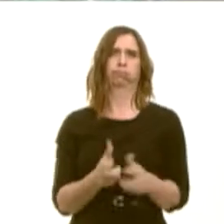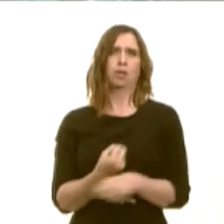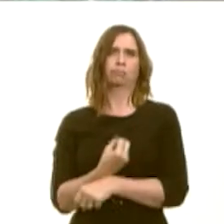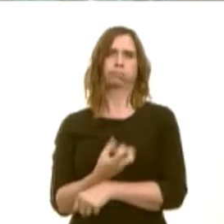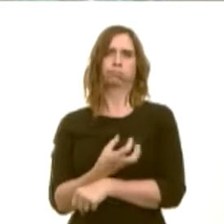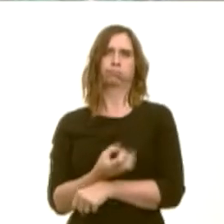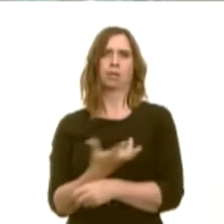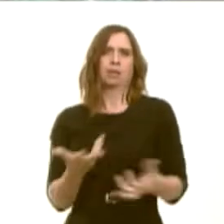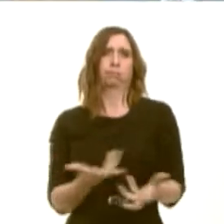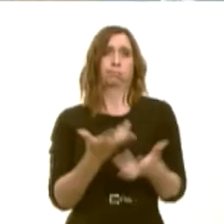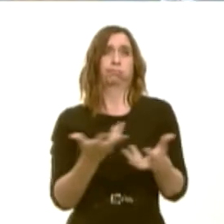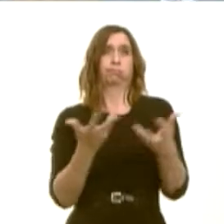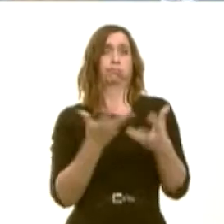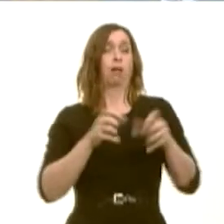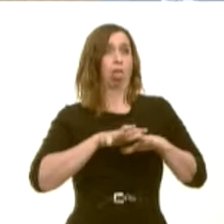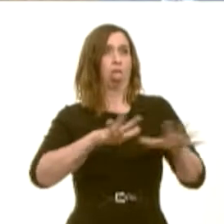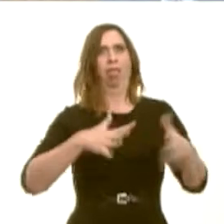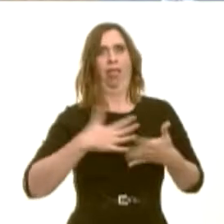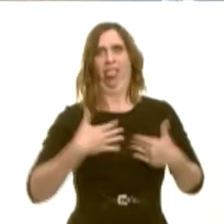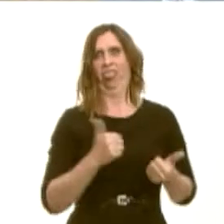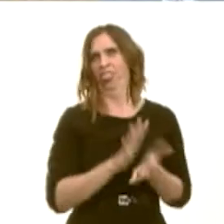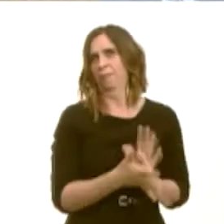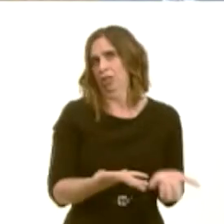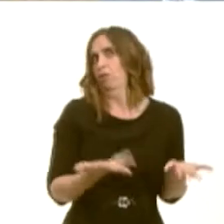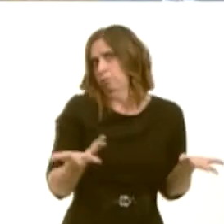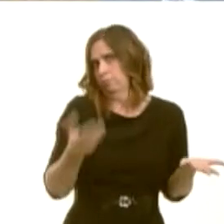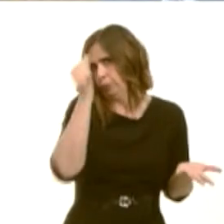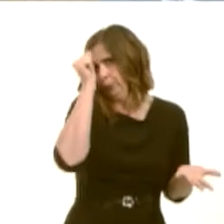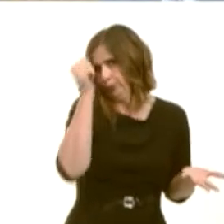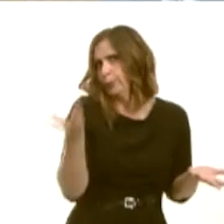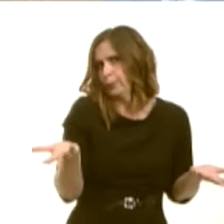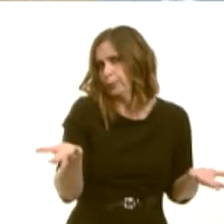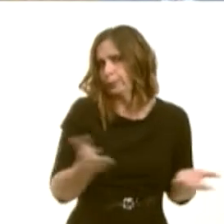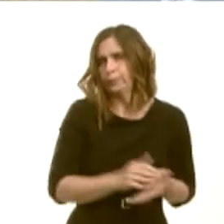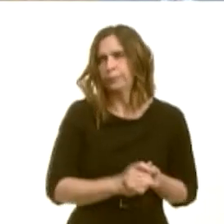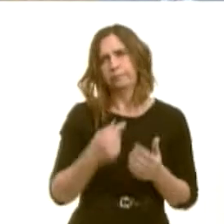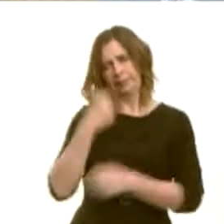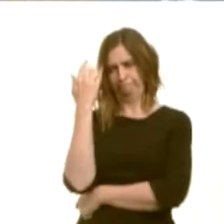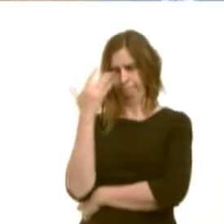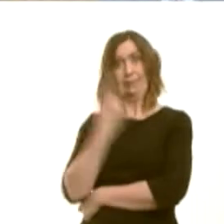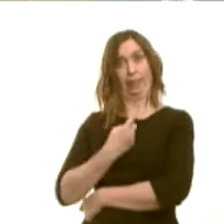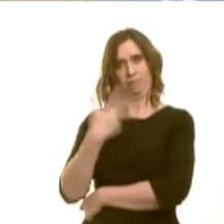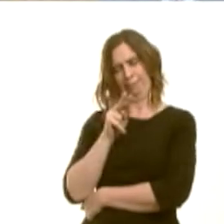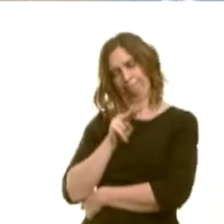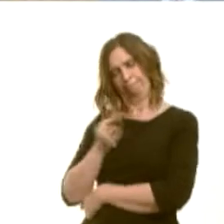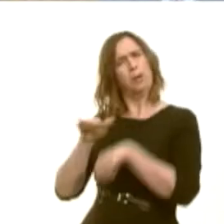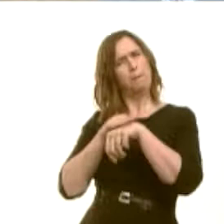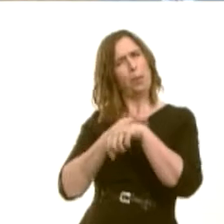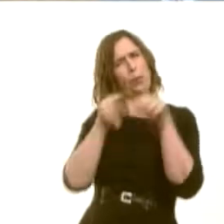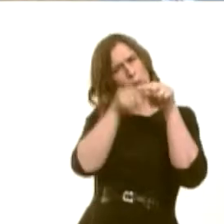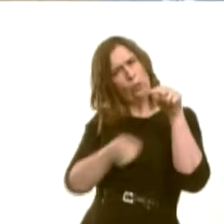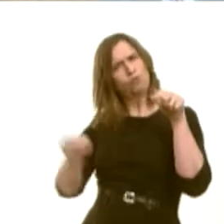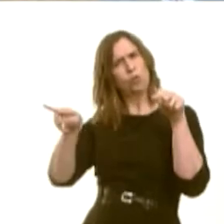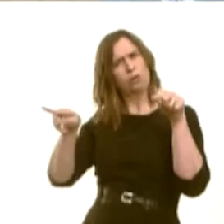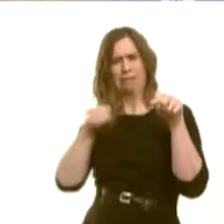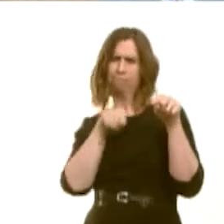and that creates problems of itself, of course. I've looked at the blue route myself, and one of the issues on the blue route is it